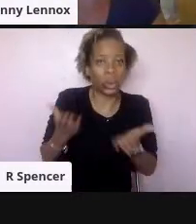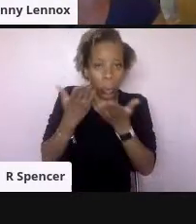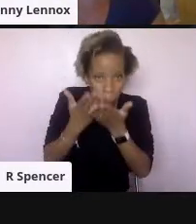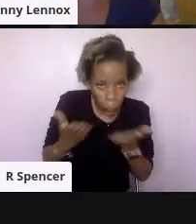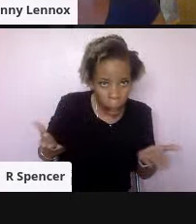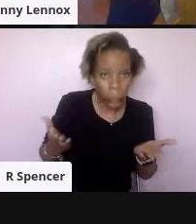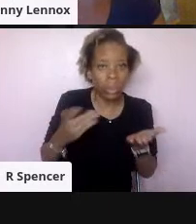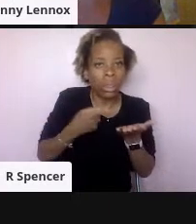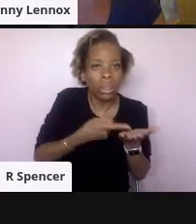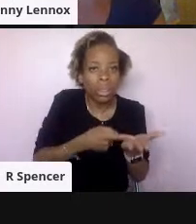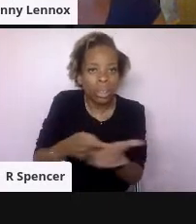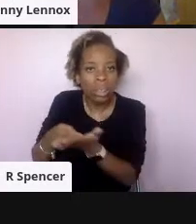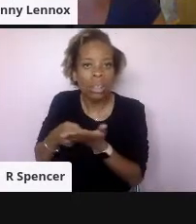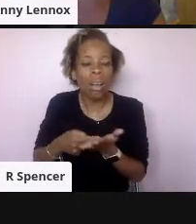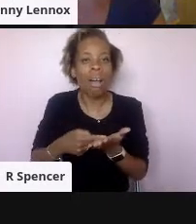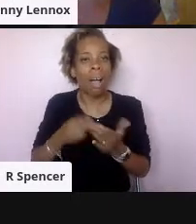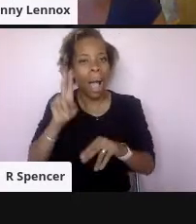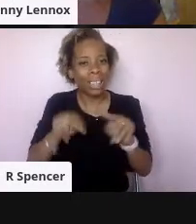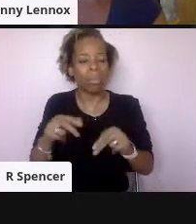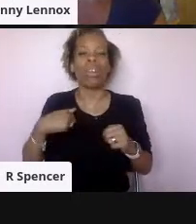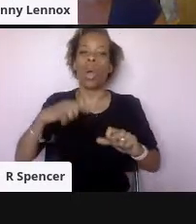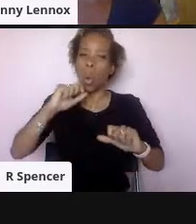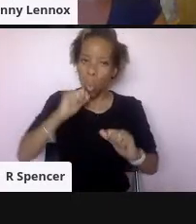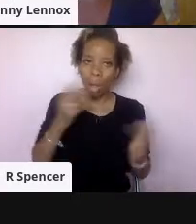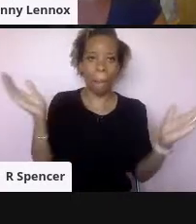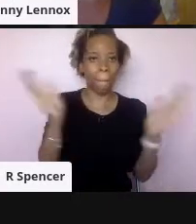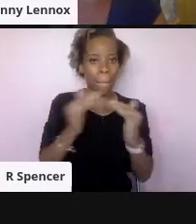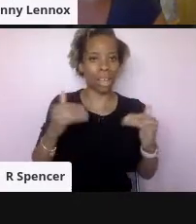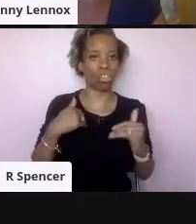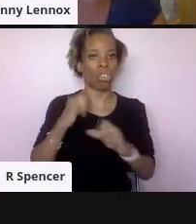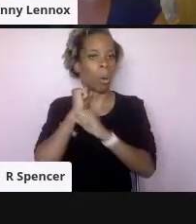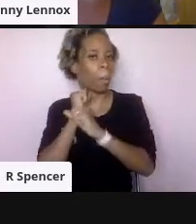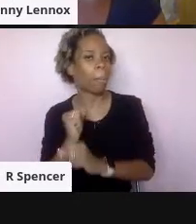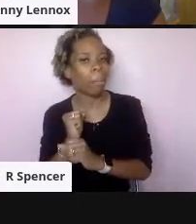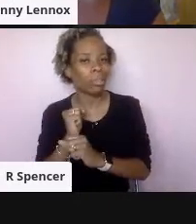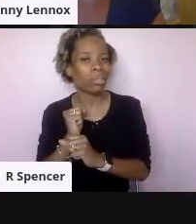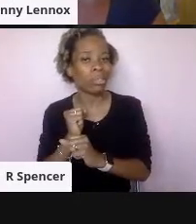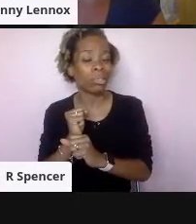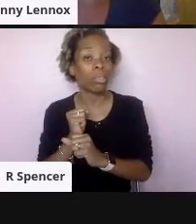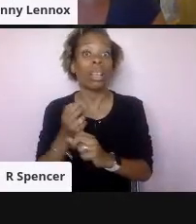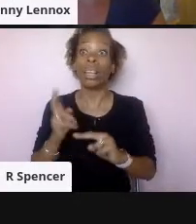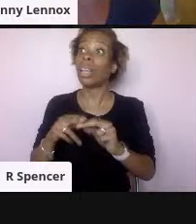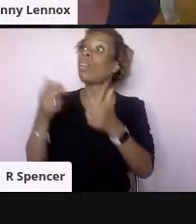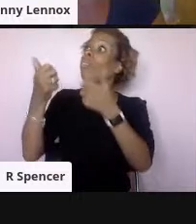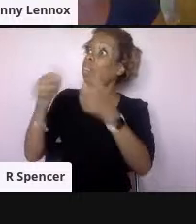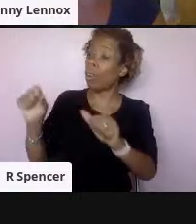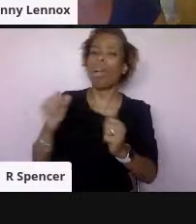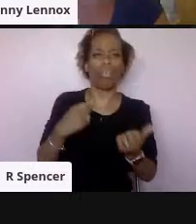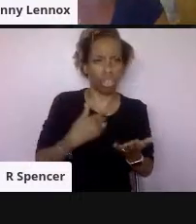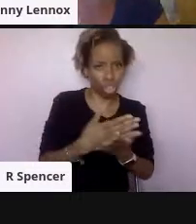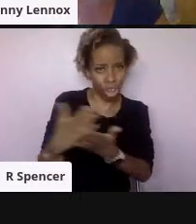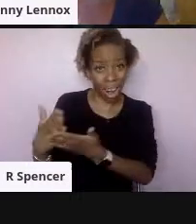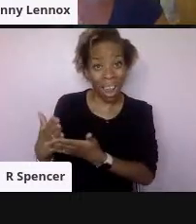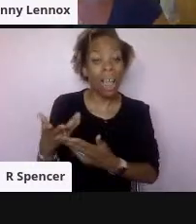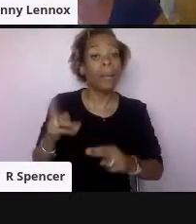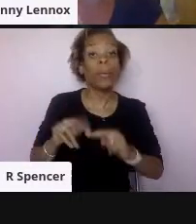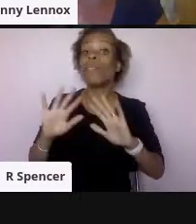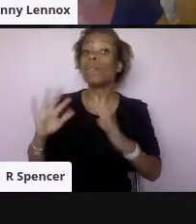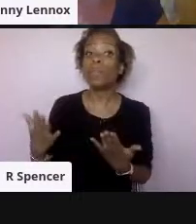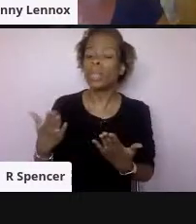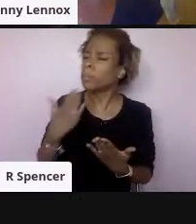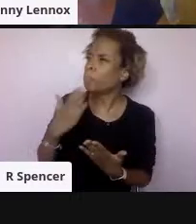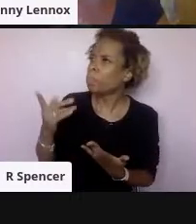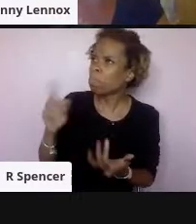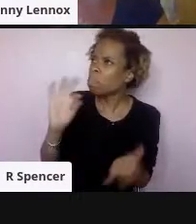kind of assessment to show that they're meeting those obligations. So, if they've done it, share it. If they haven't, what are they doing, and what else are they